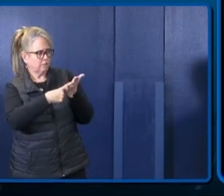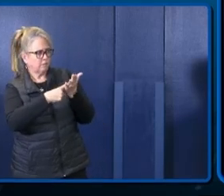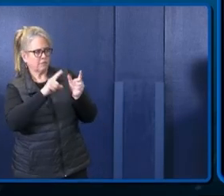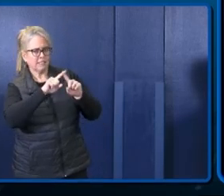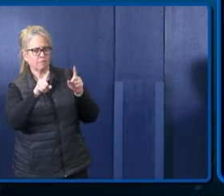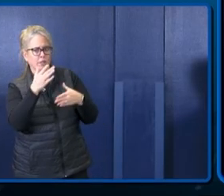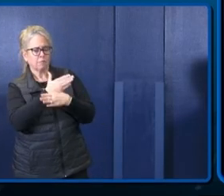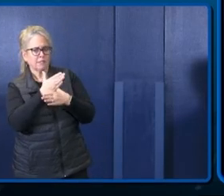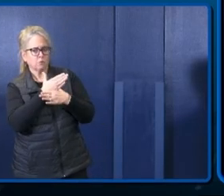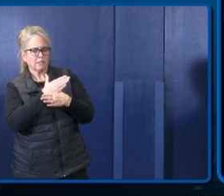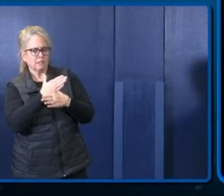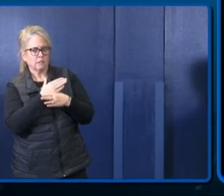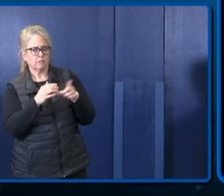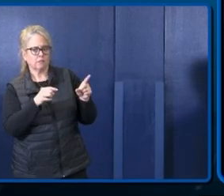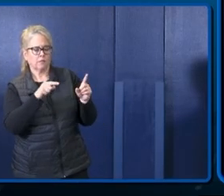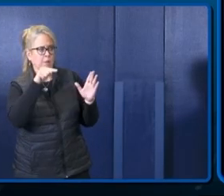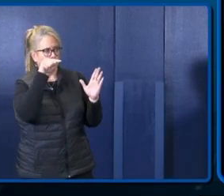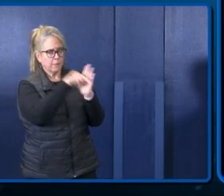different